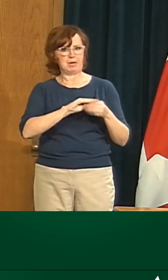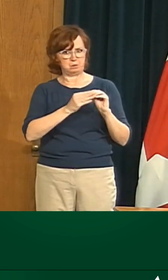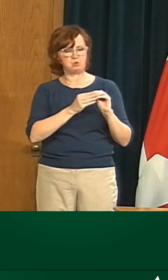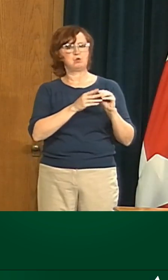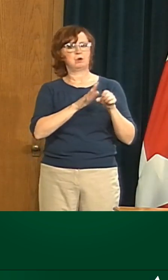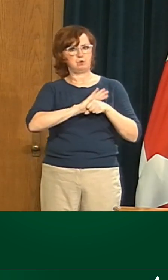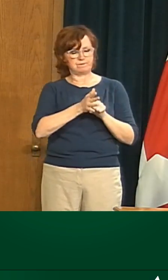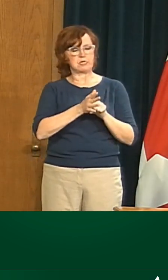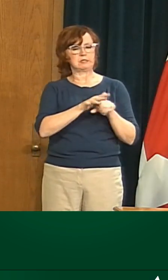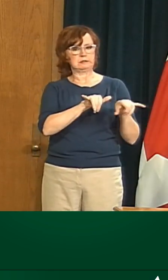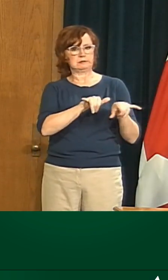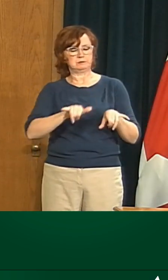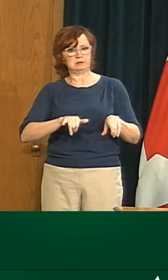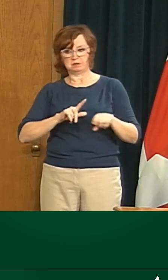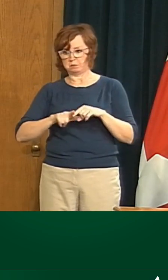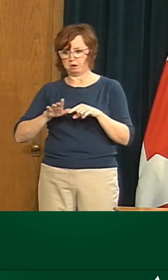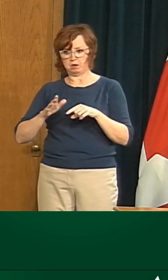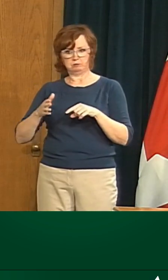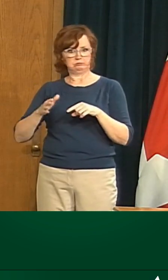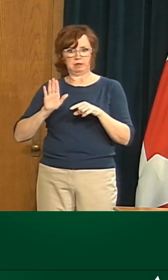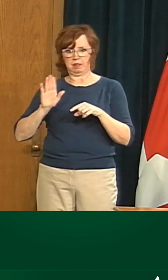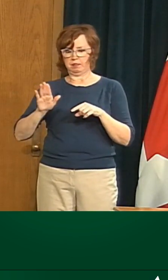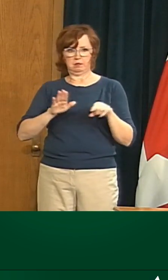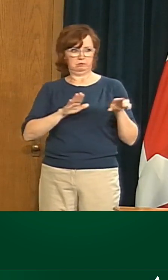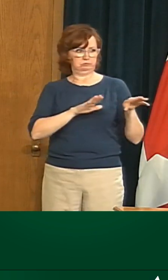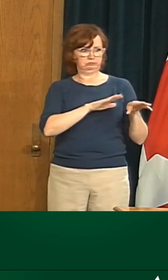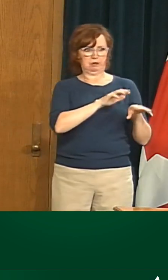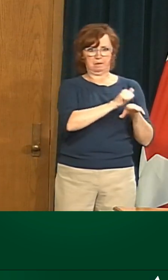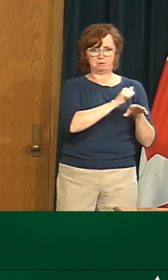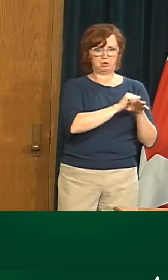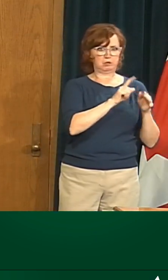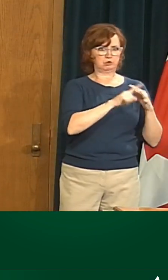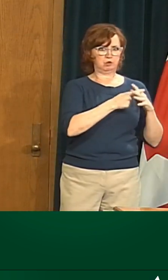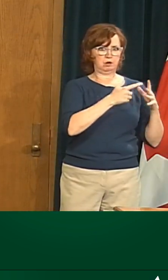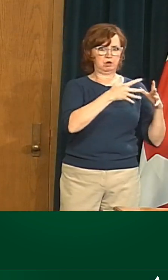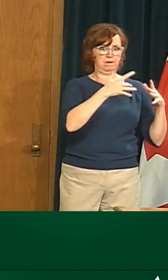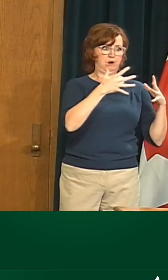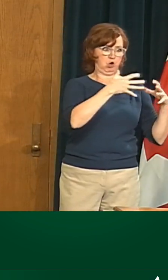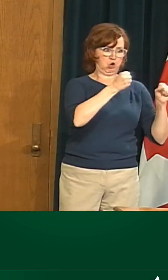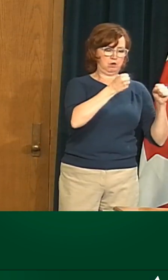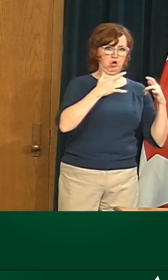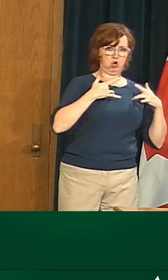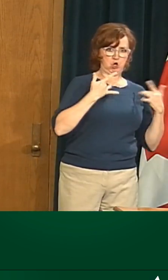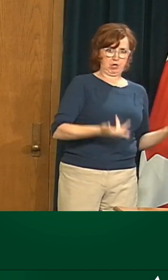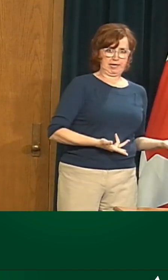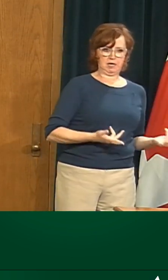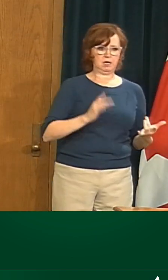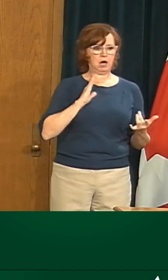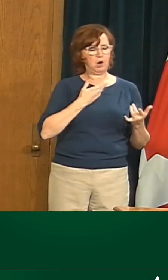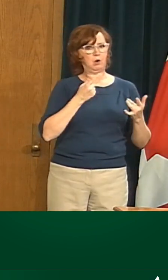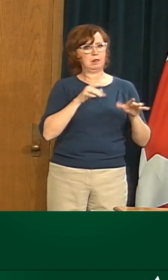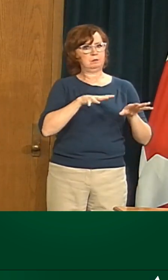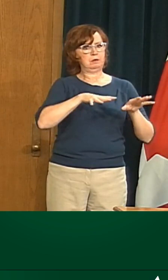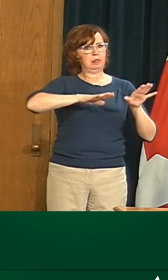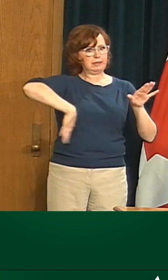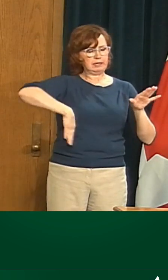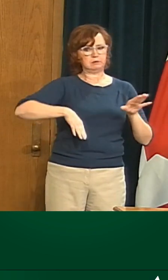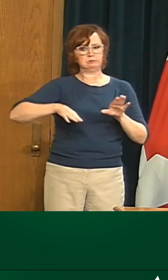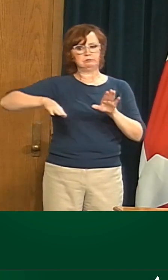on at different points as they were required in our individual provinces and territories, and our restrictions will come